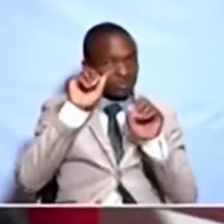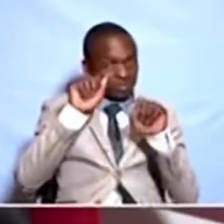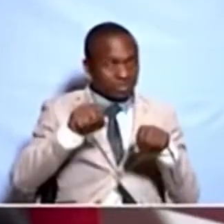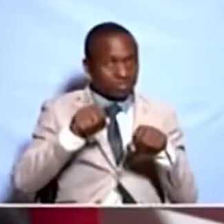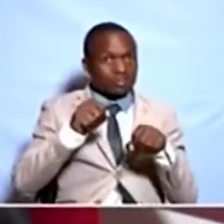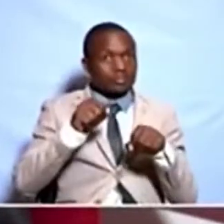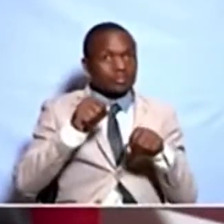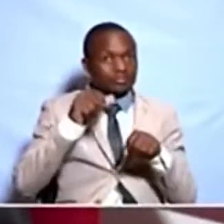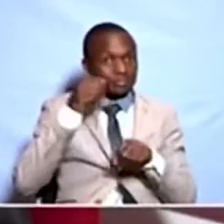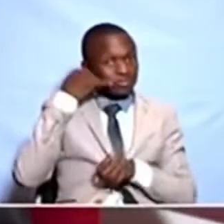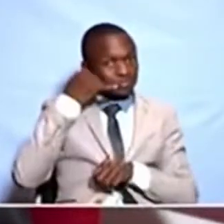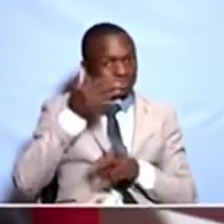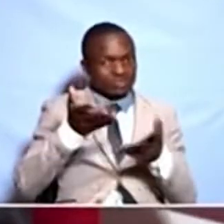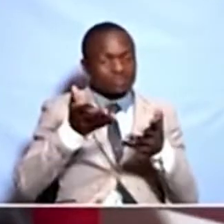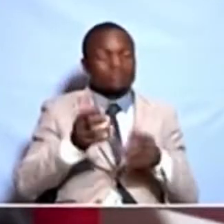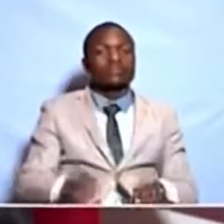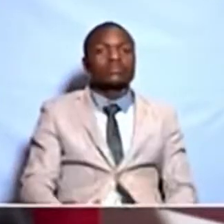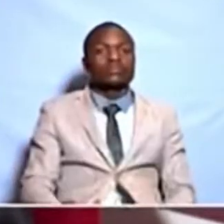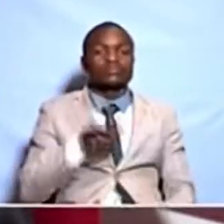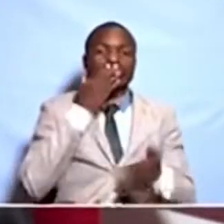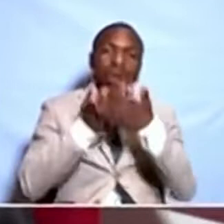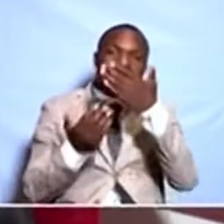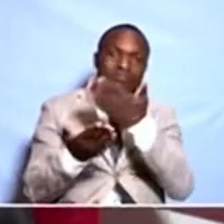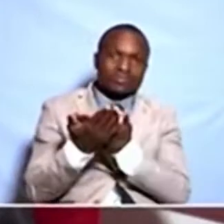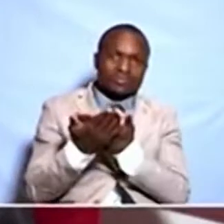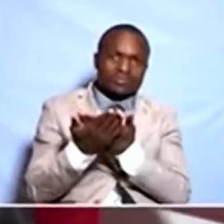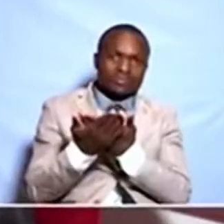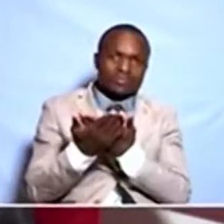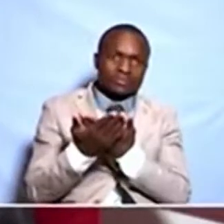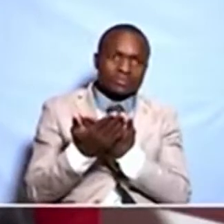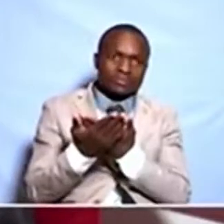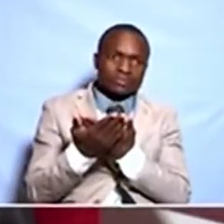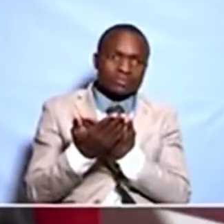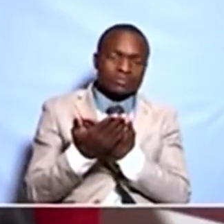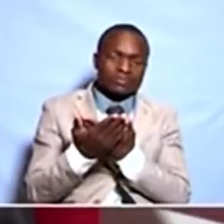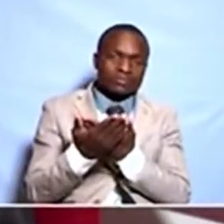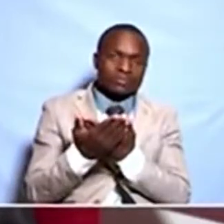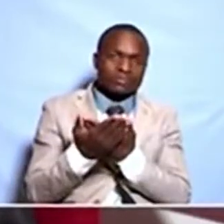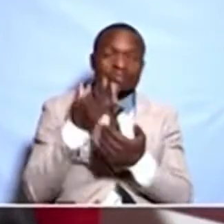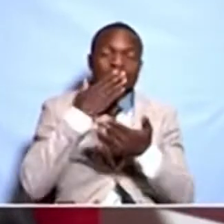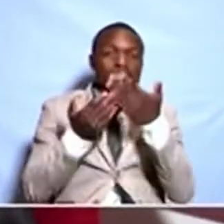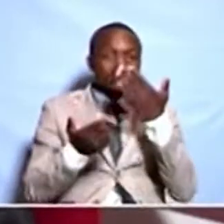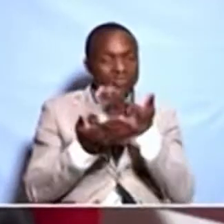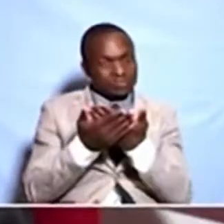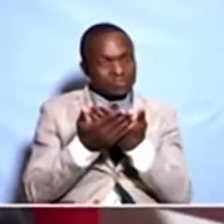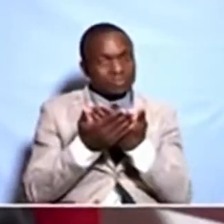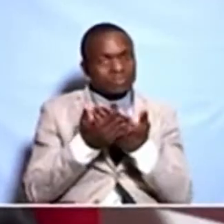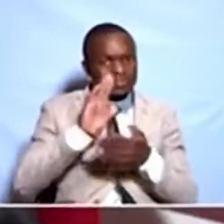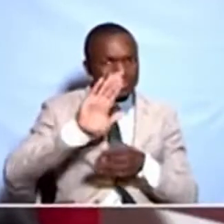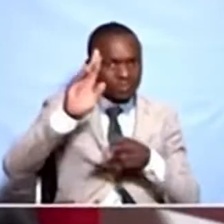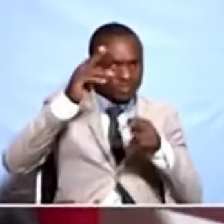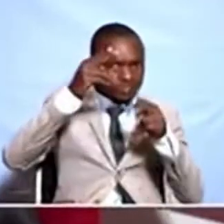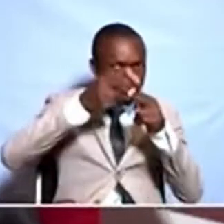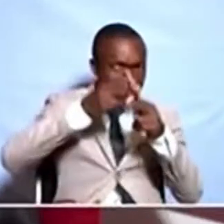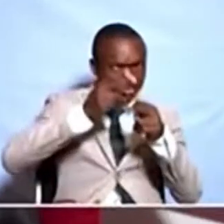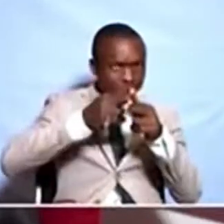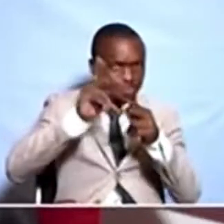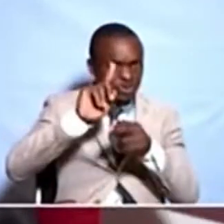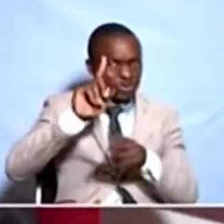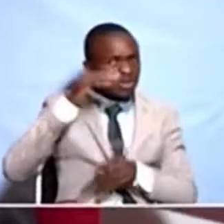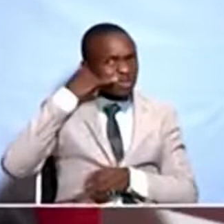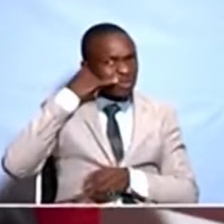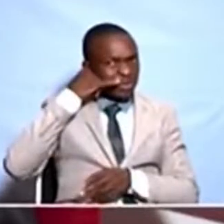ahead. Good morning. Yes, good morning, sir. Good morning. Your name and where you're calling us